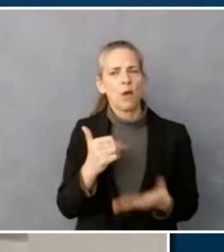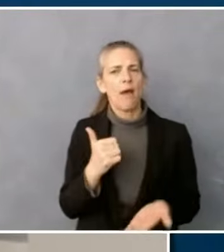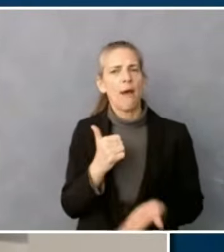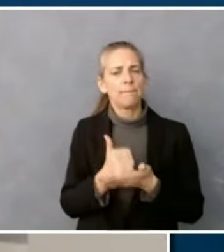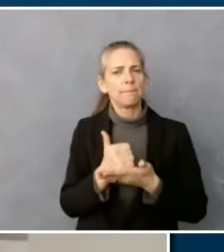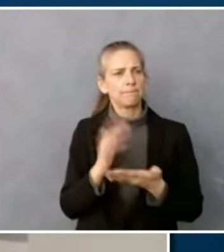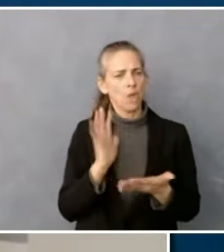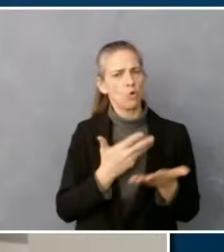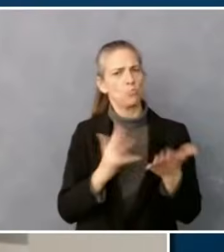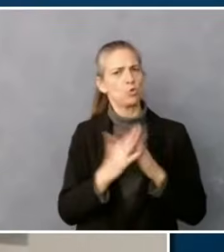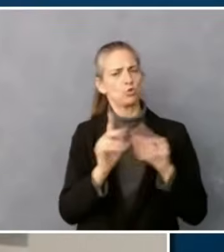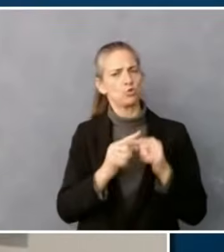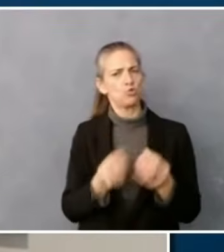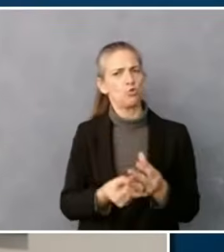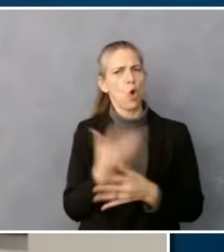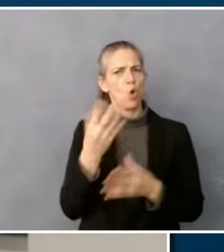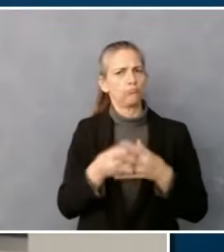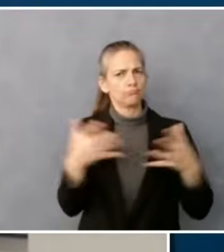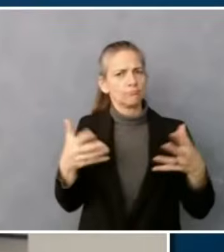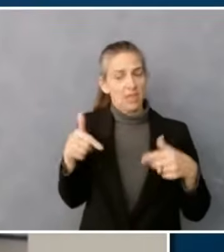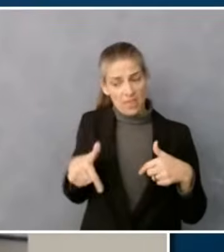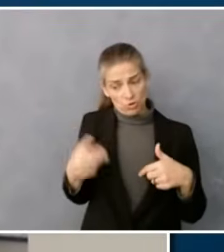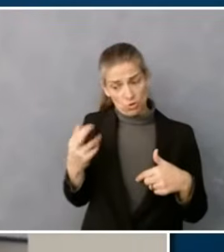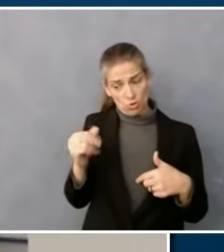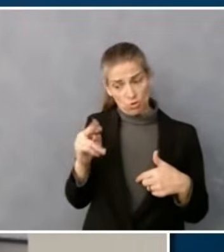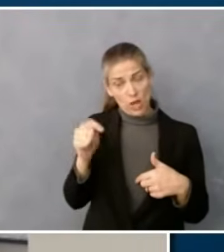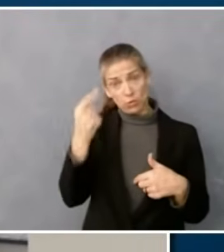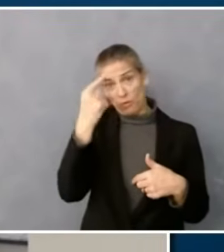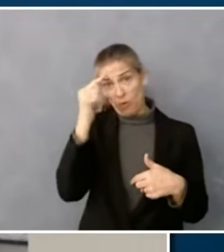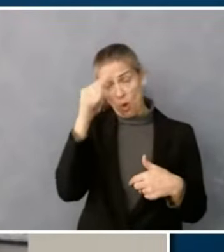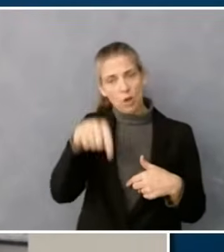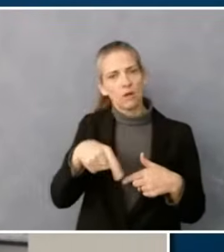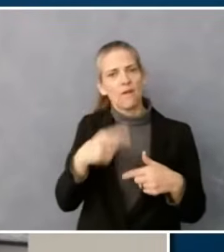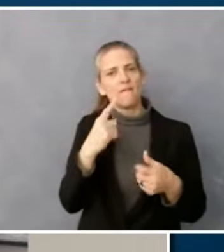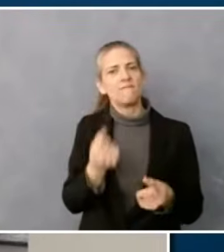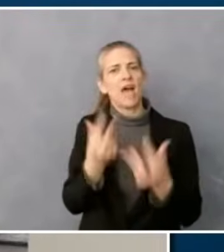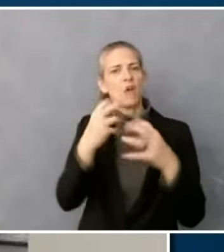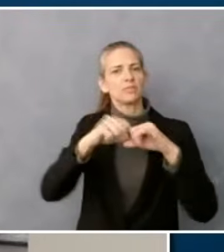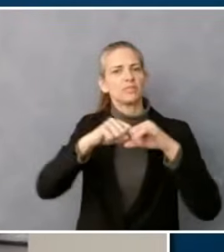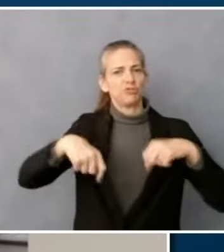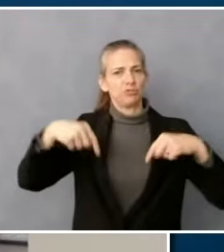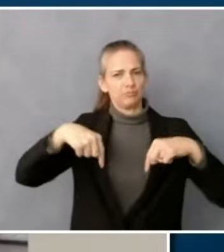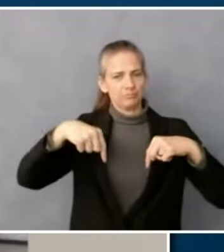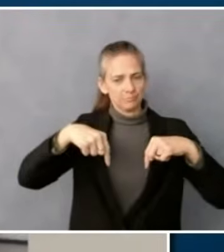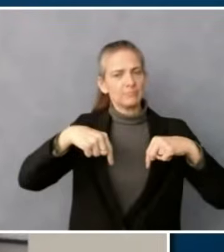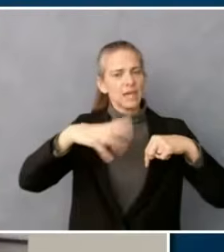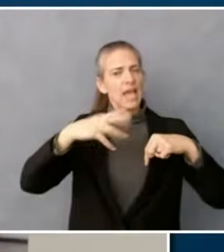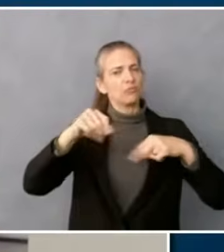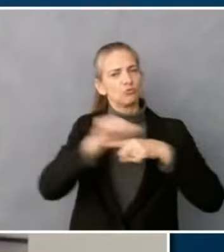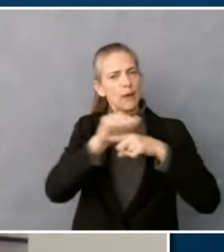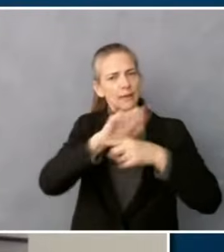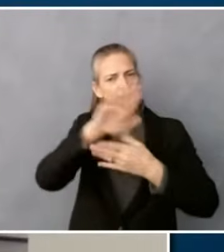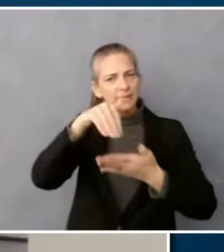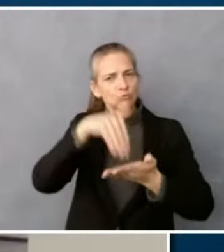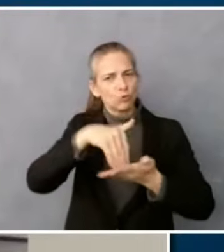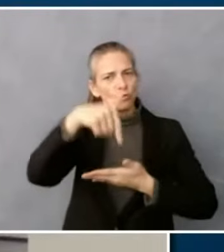community grow. This grant will be used to build a new fire station and training center for